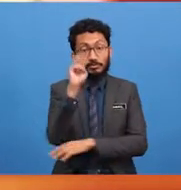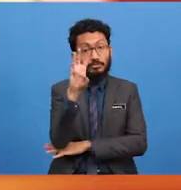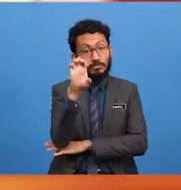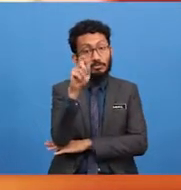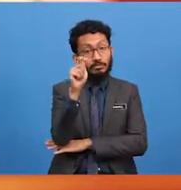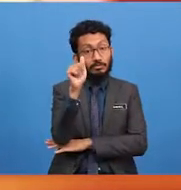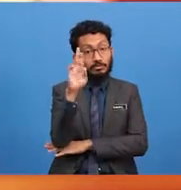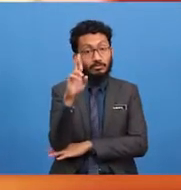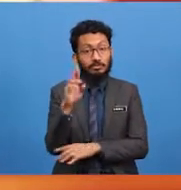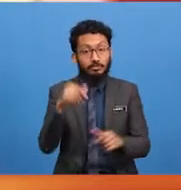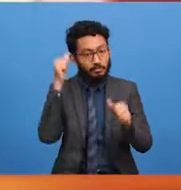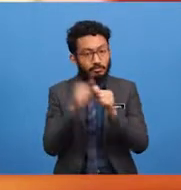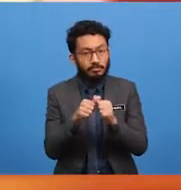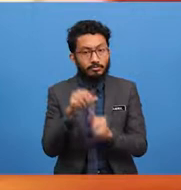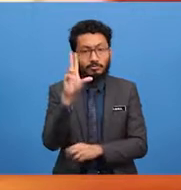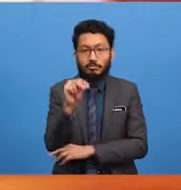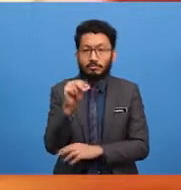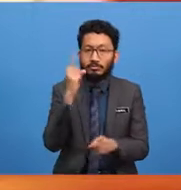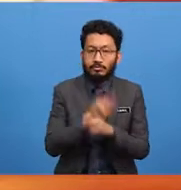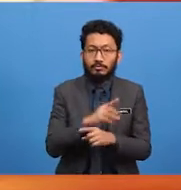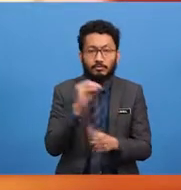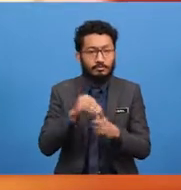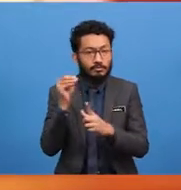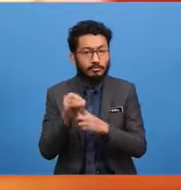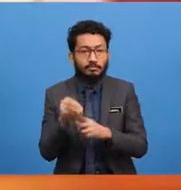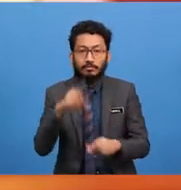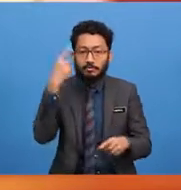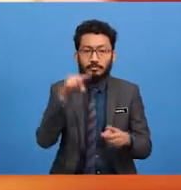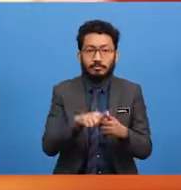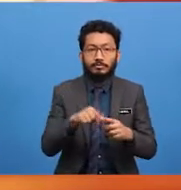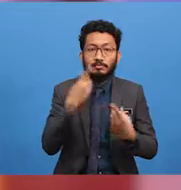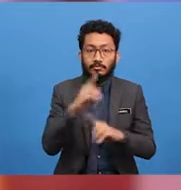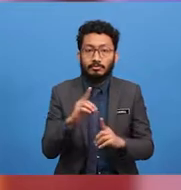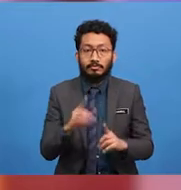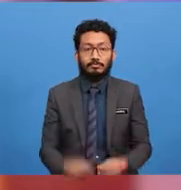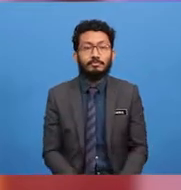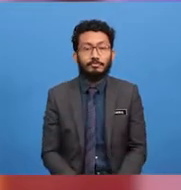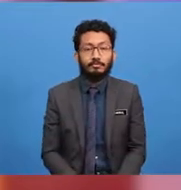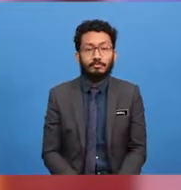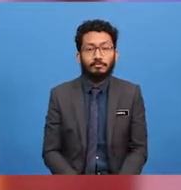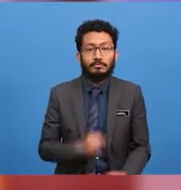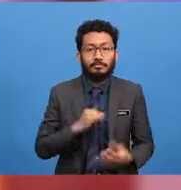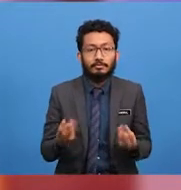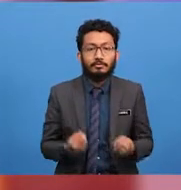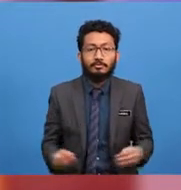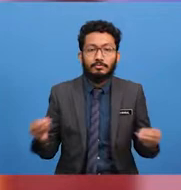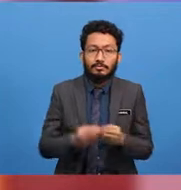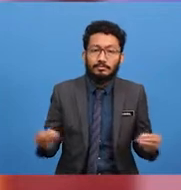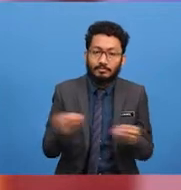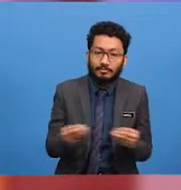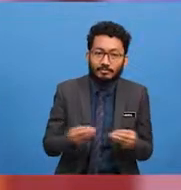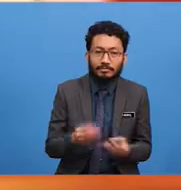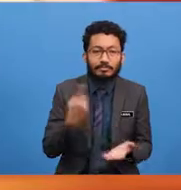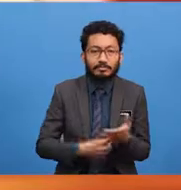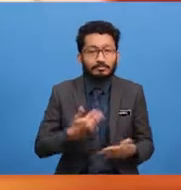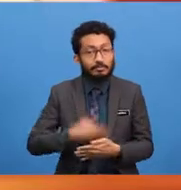Remember, there is no right or wrong for this answer here. I want more. What's next?